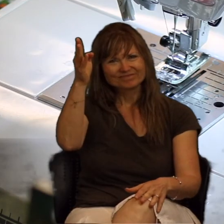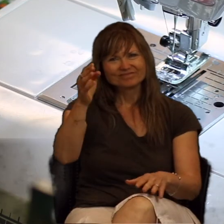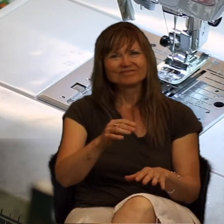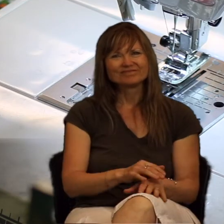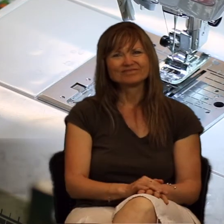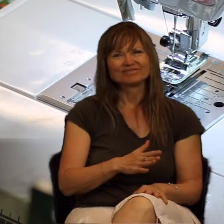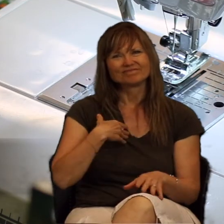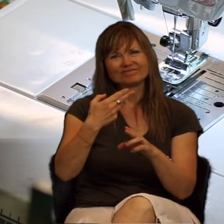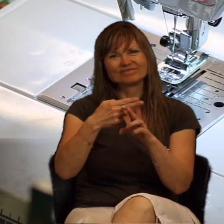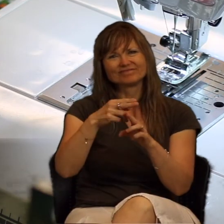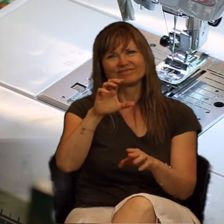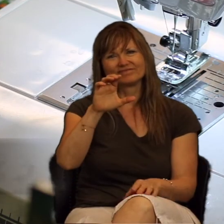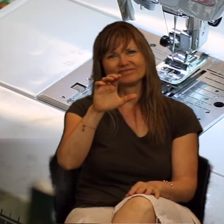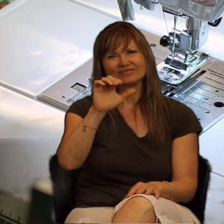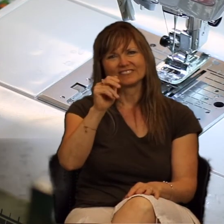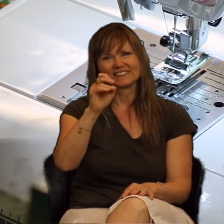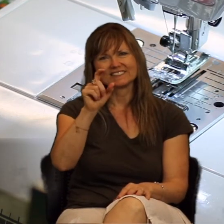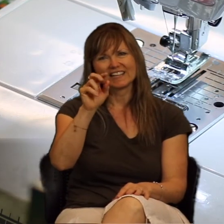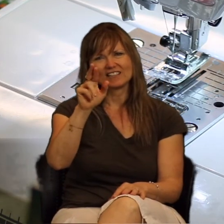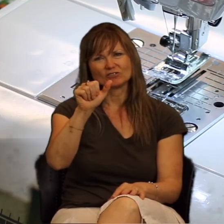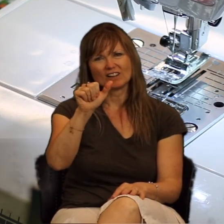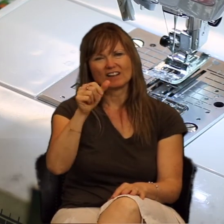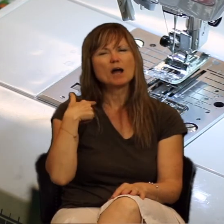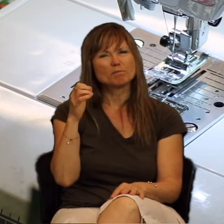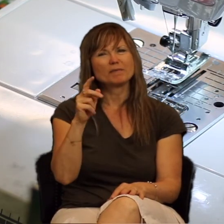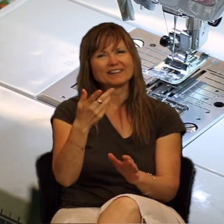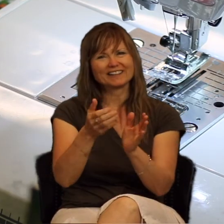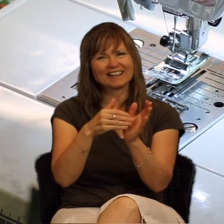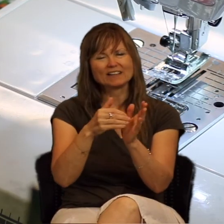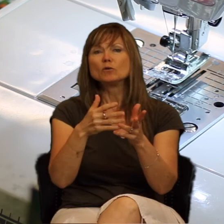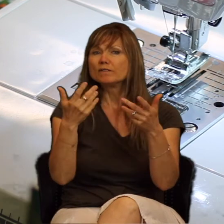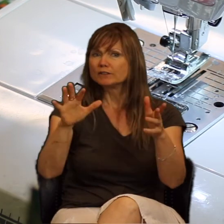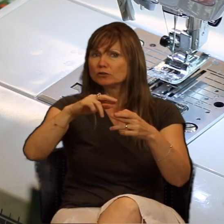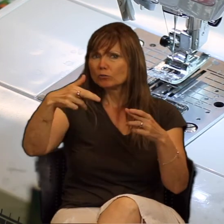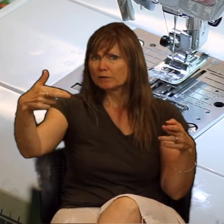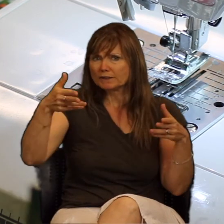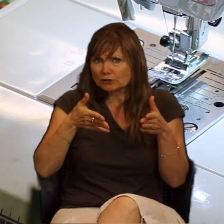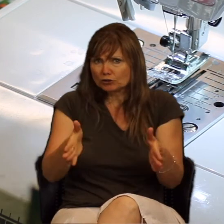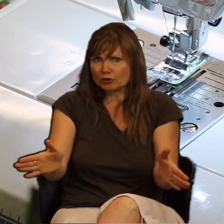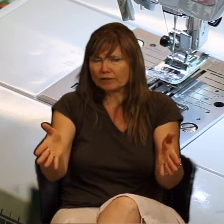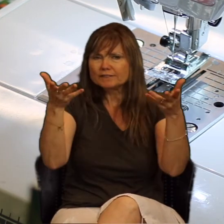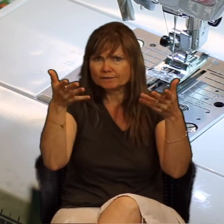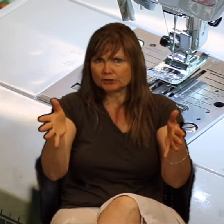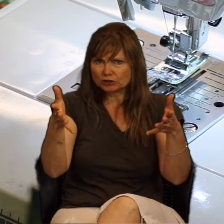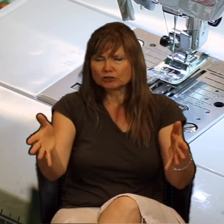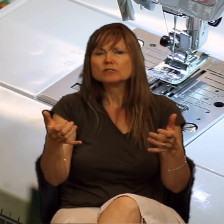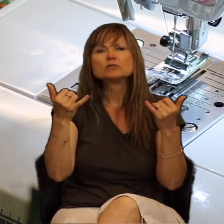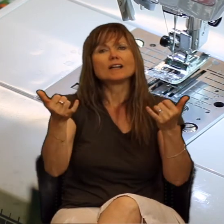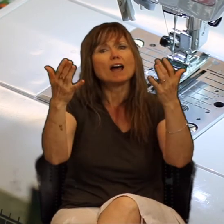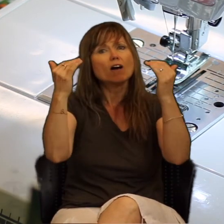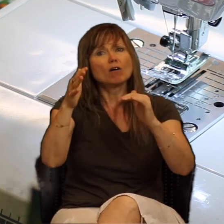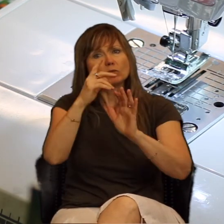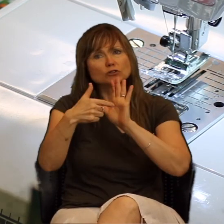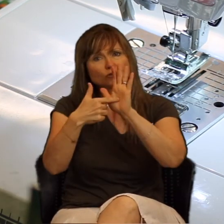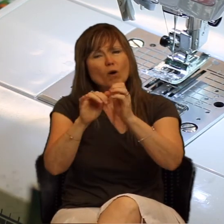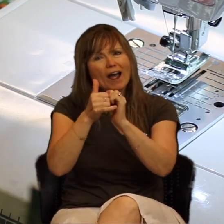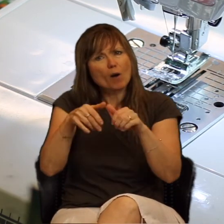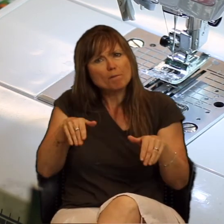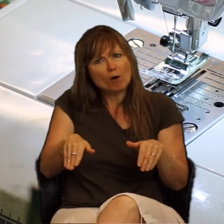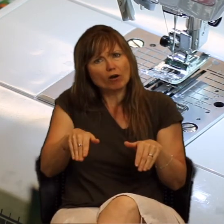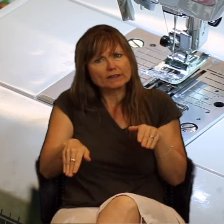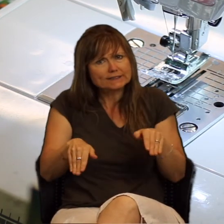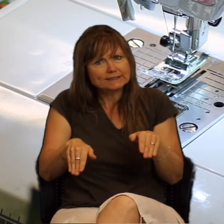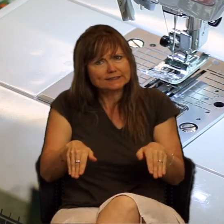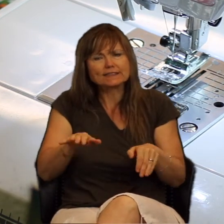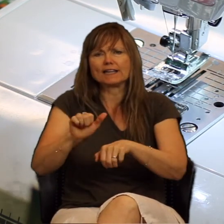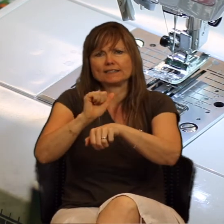Hi, I'm Cassandra. So I'm back and we had done the ribbon skirts. So now I'm just going to show you how to put in pockets on a